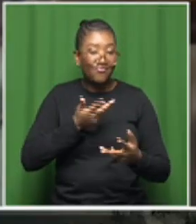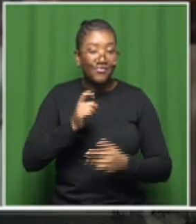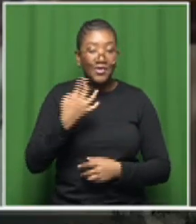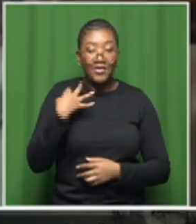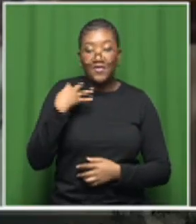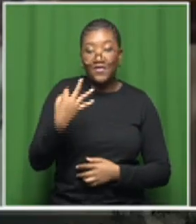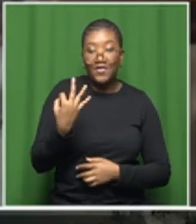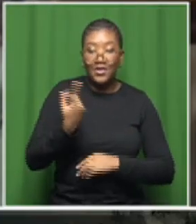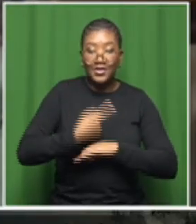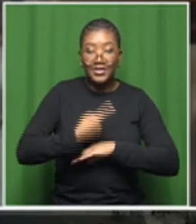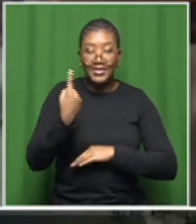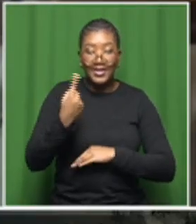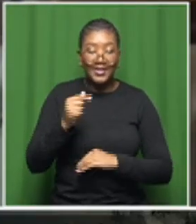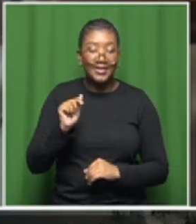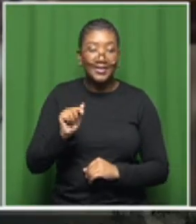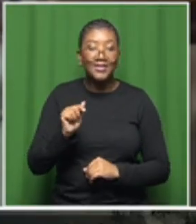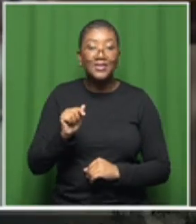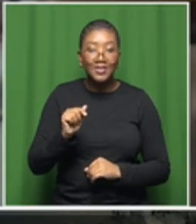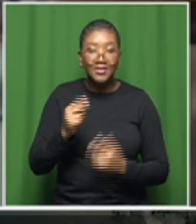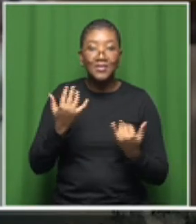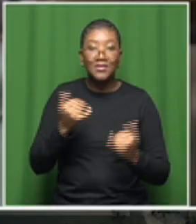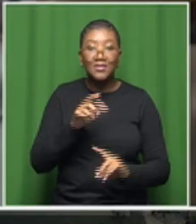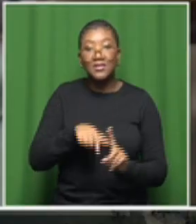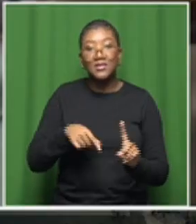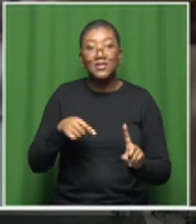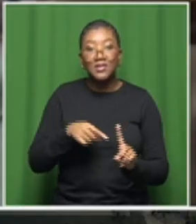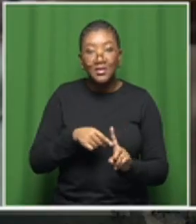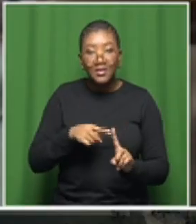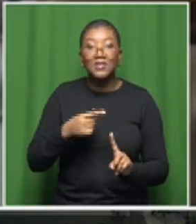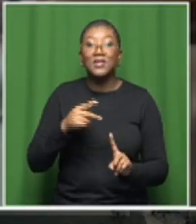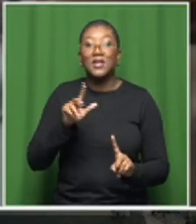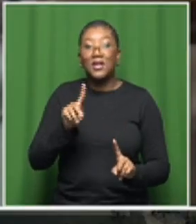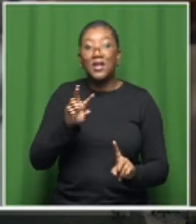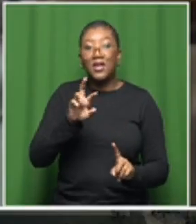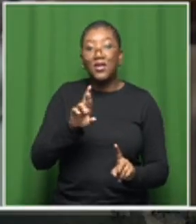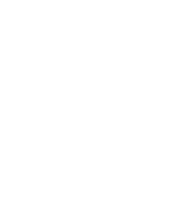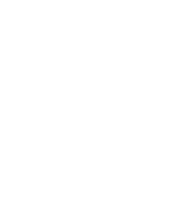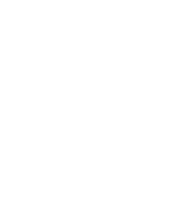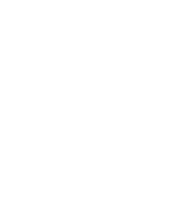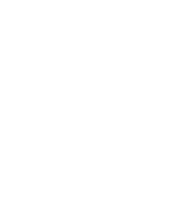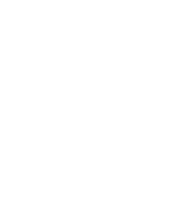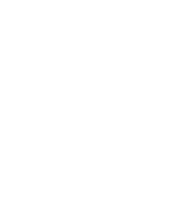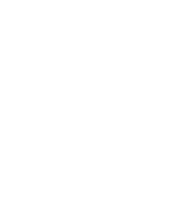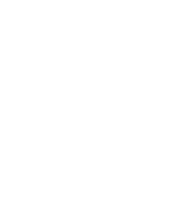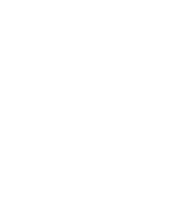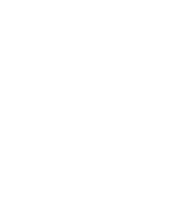Head of Community at the Masque. Christine K weighing in on that exciting endeavor.